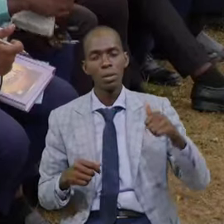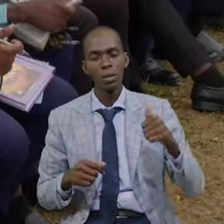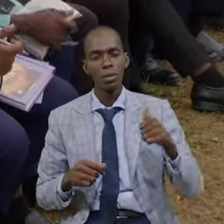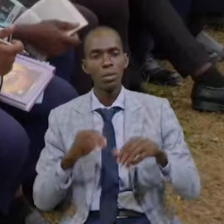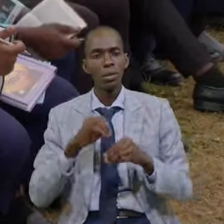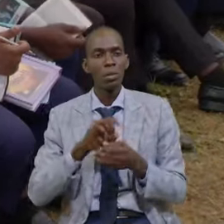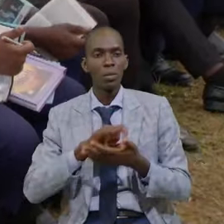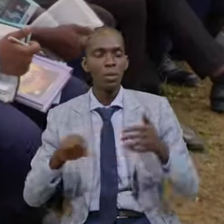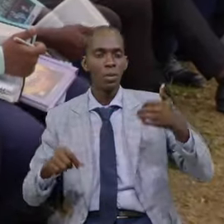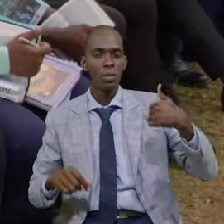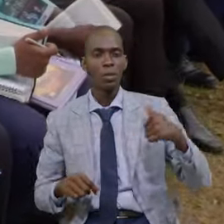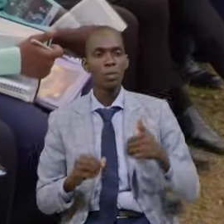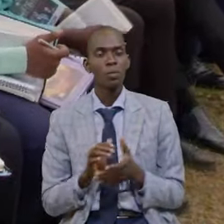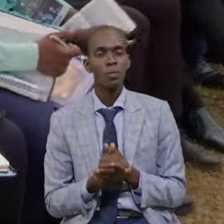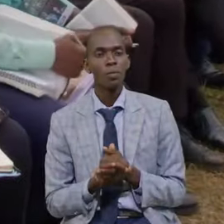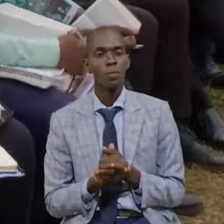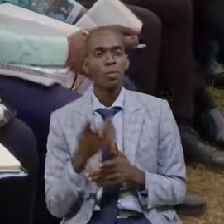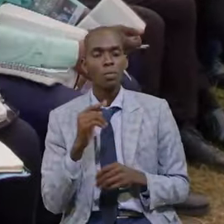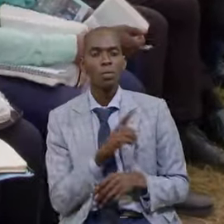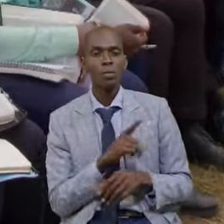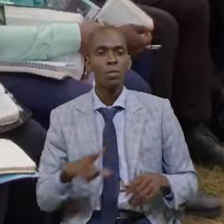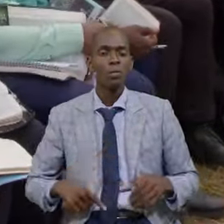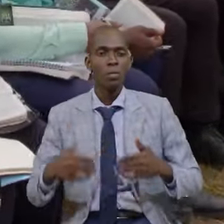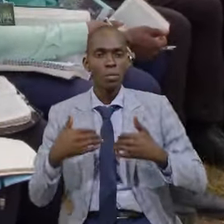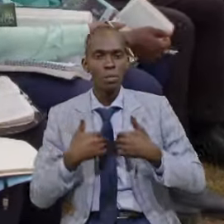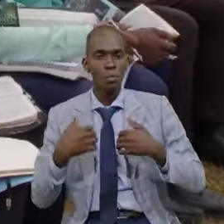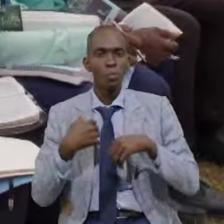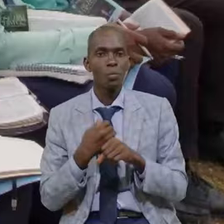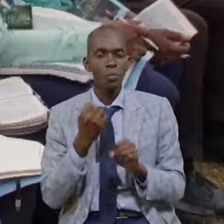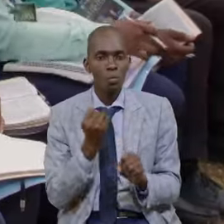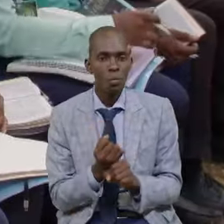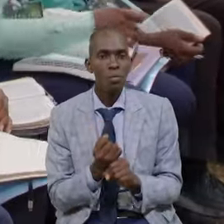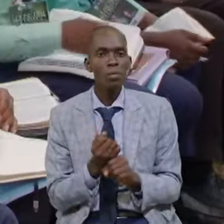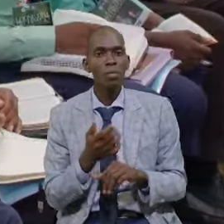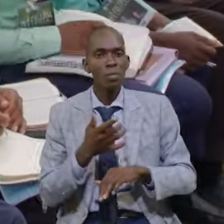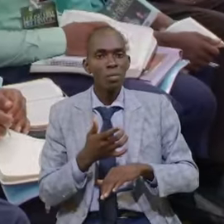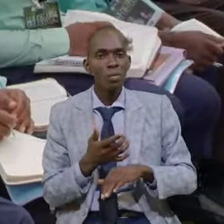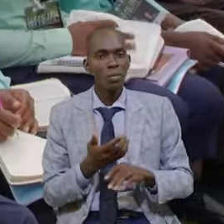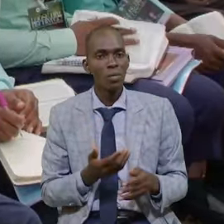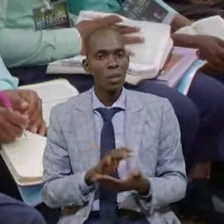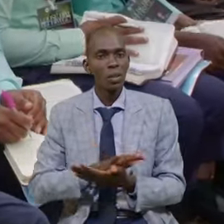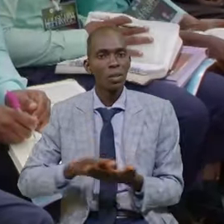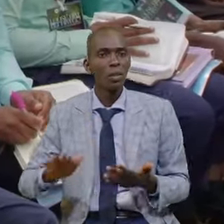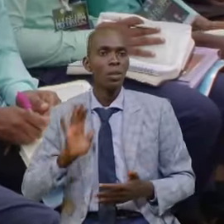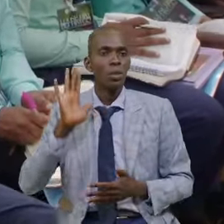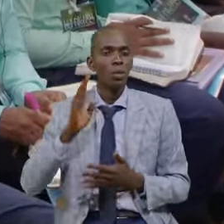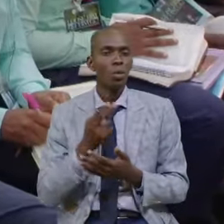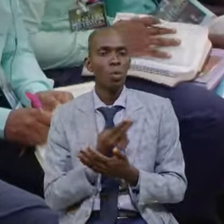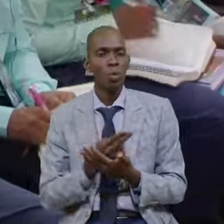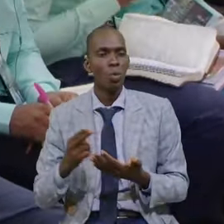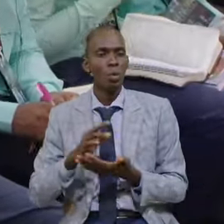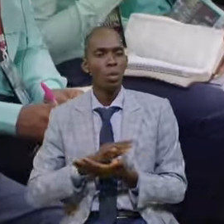10 it says, the Lord has made bare his holy arm in